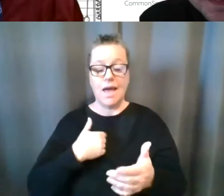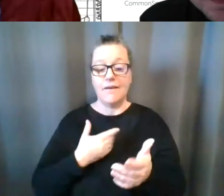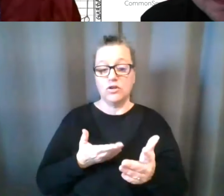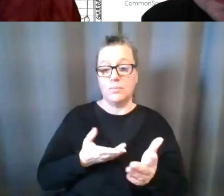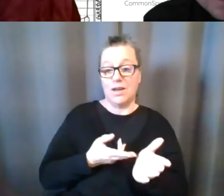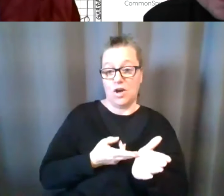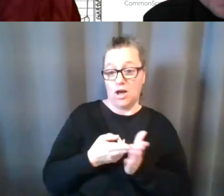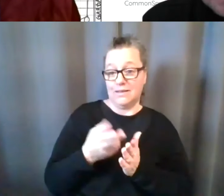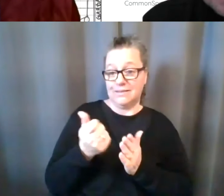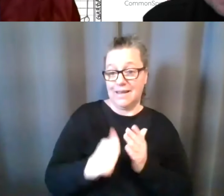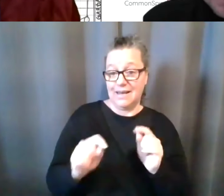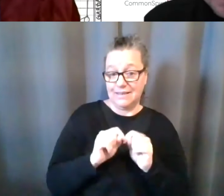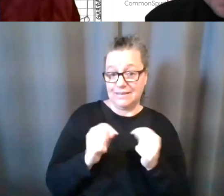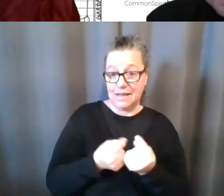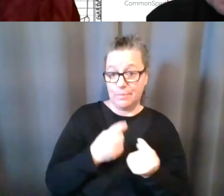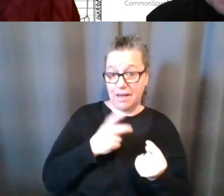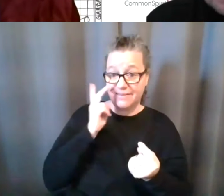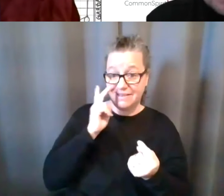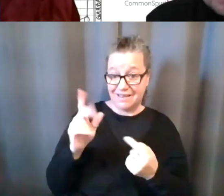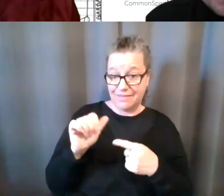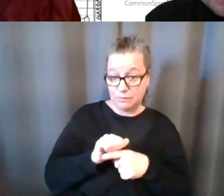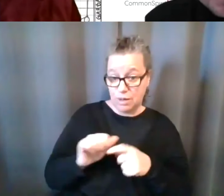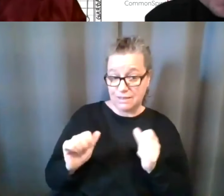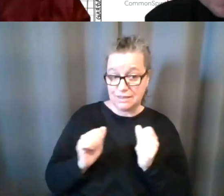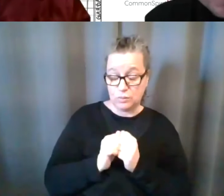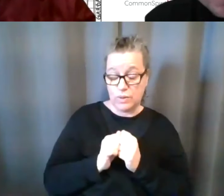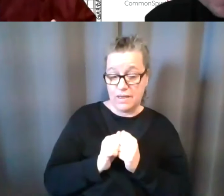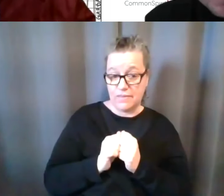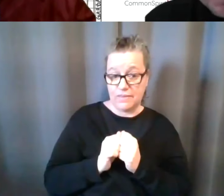any team that I've seen this practiced with has just been